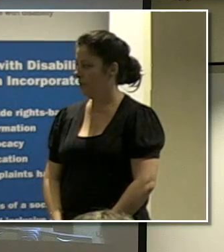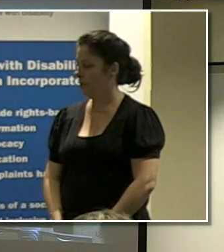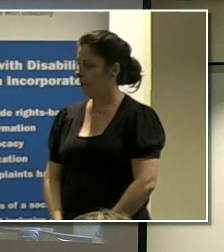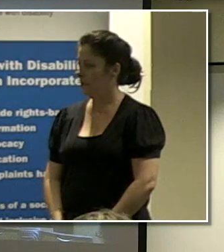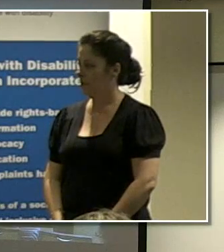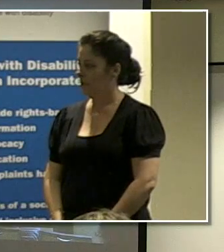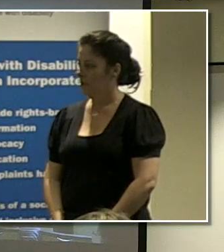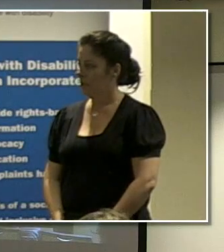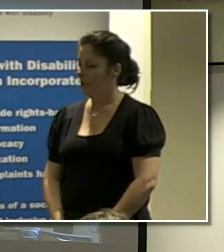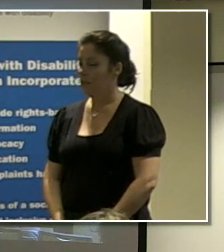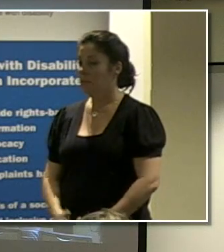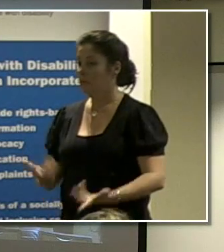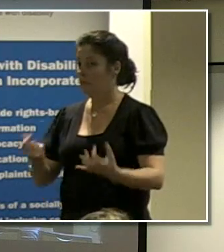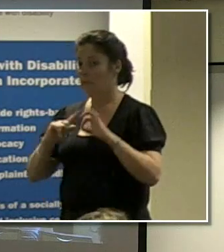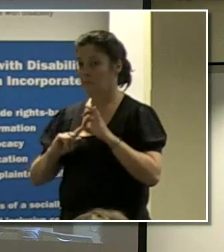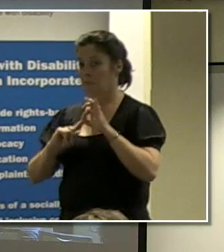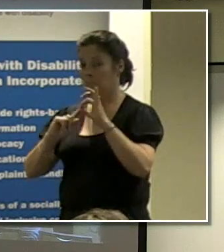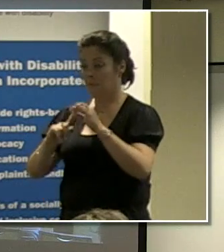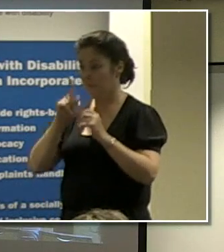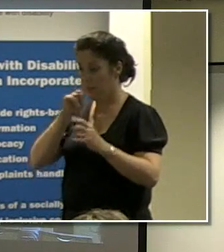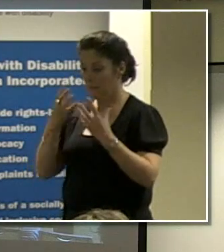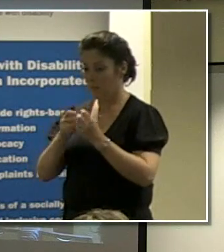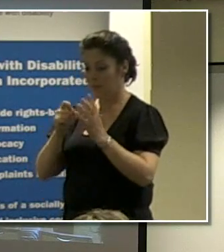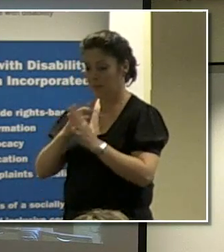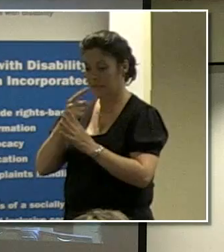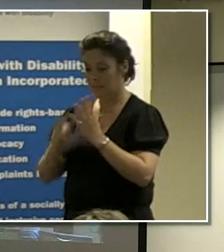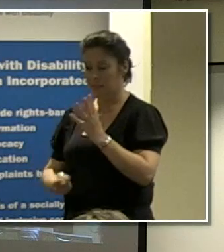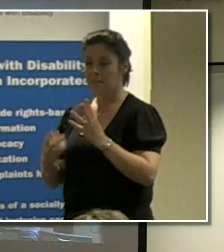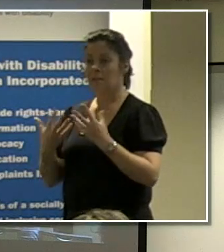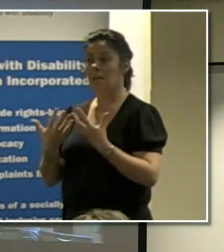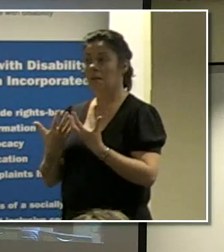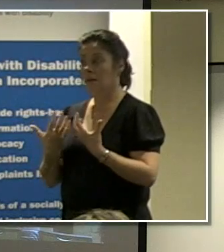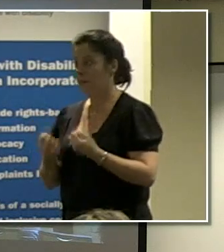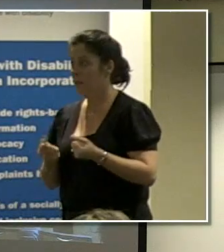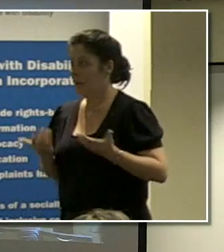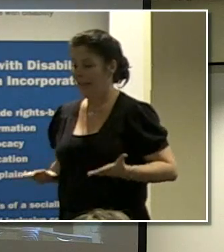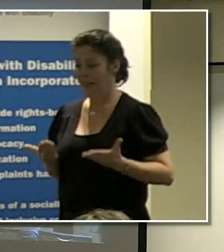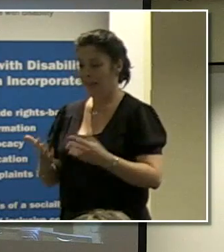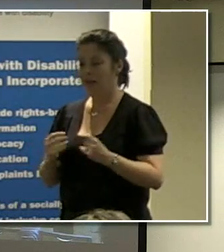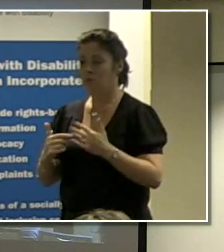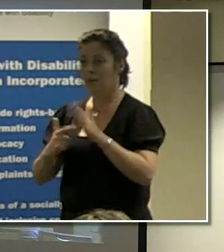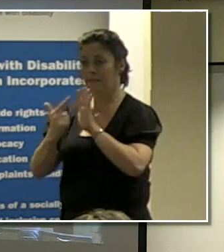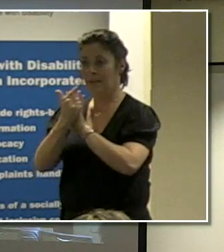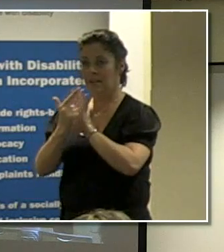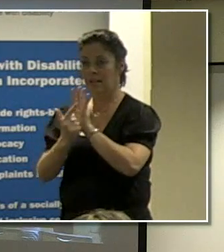Would people with disabilities in the near future be allowed to have legal rights